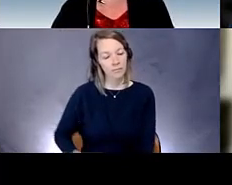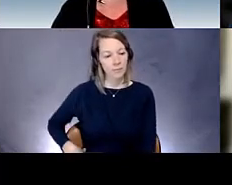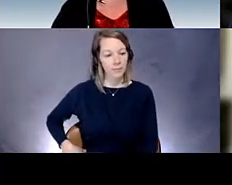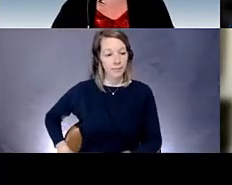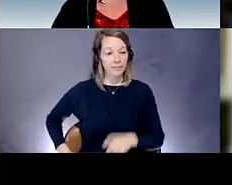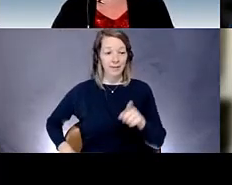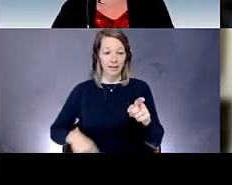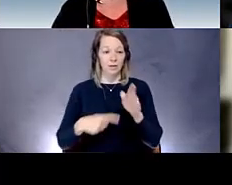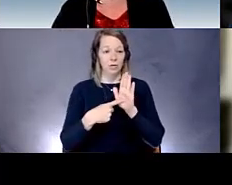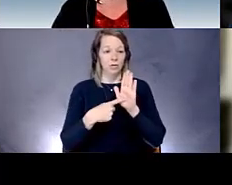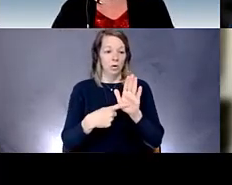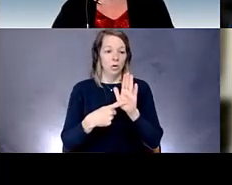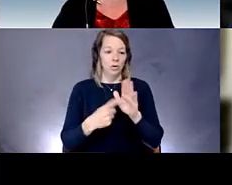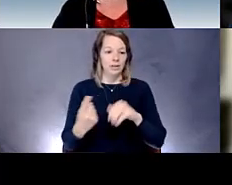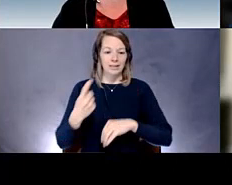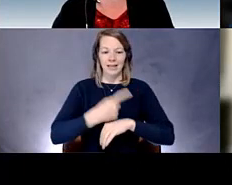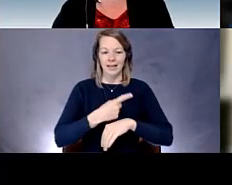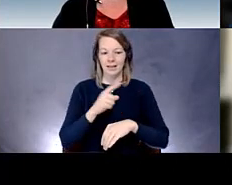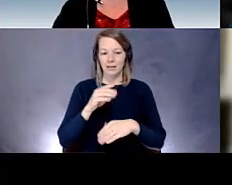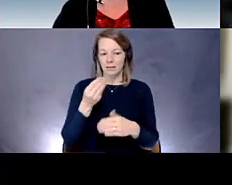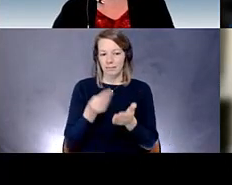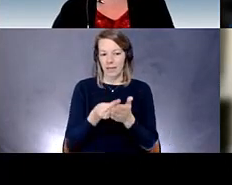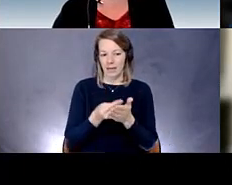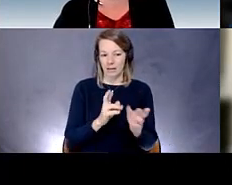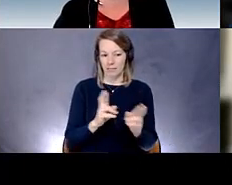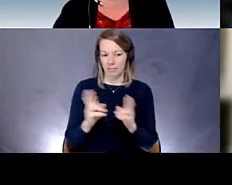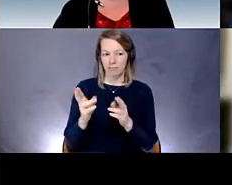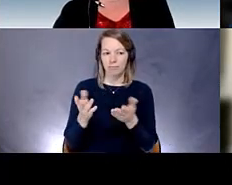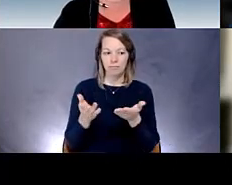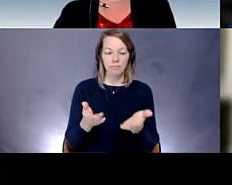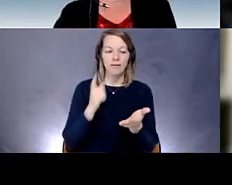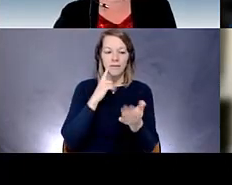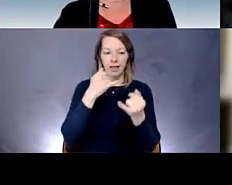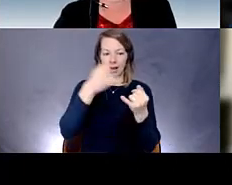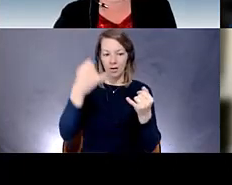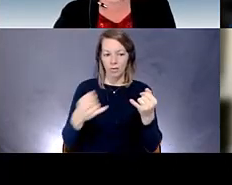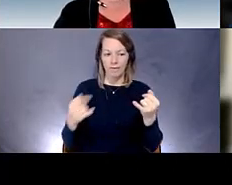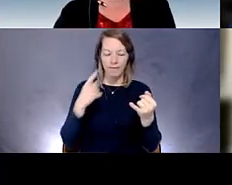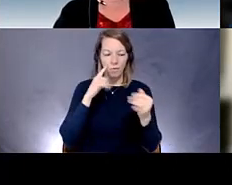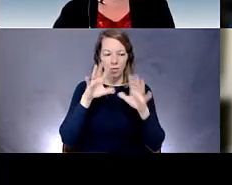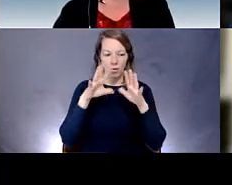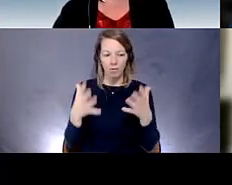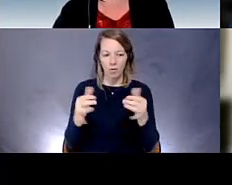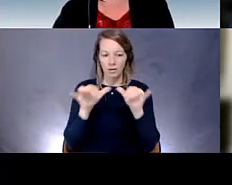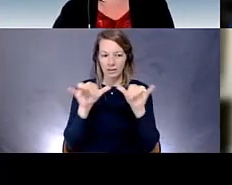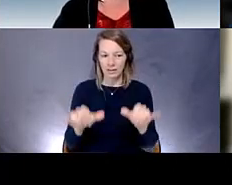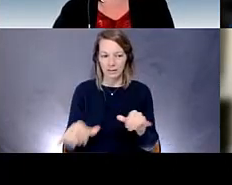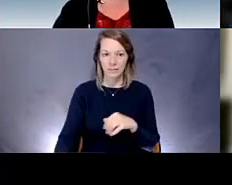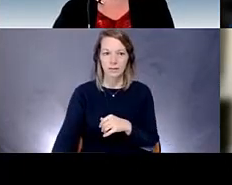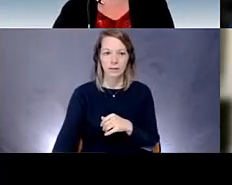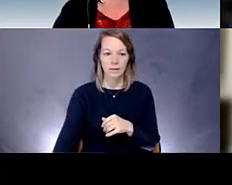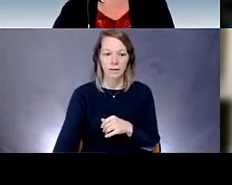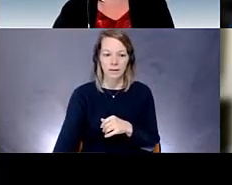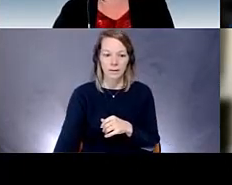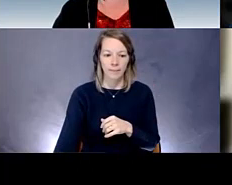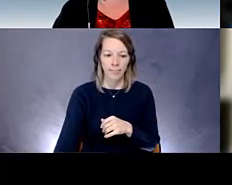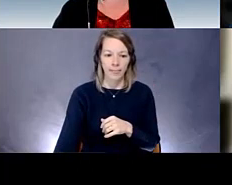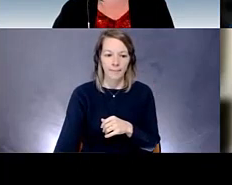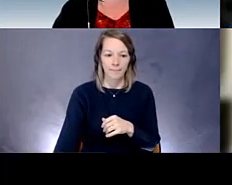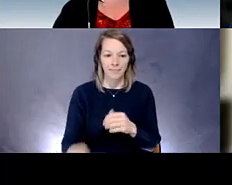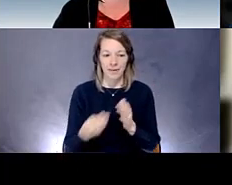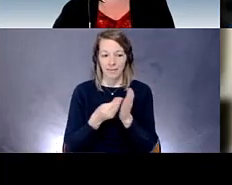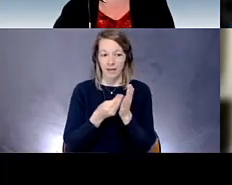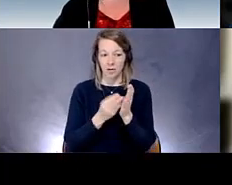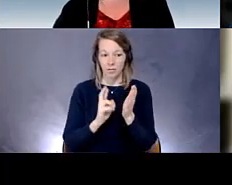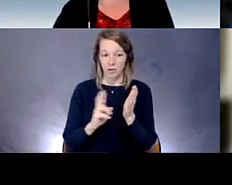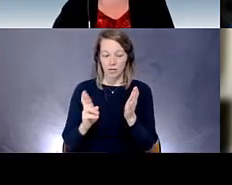slide, this shows the days cash on hand on a line graph, again, for the overall systems. And then the cash reserves are the values